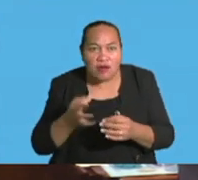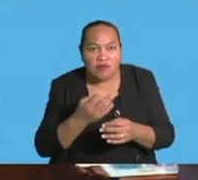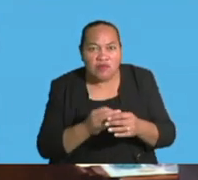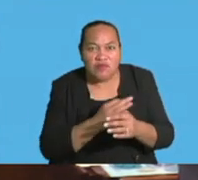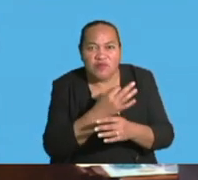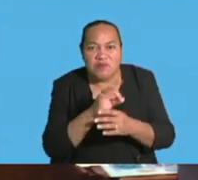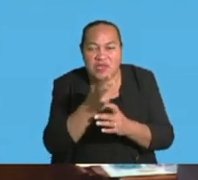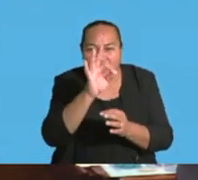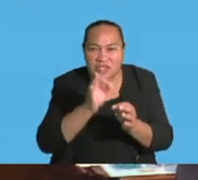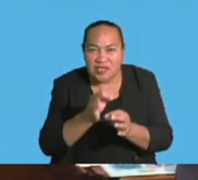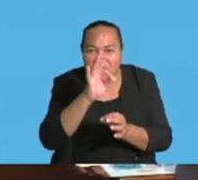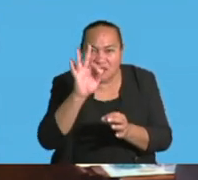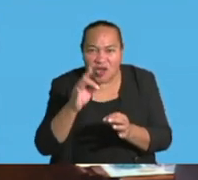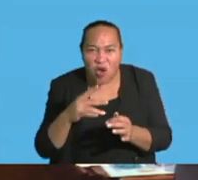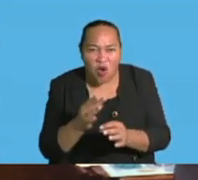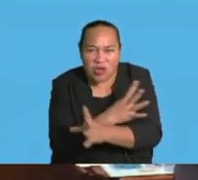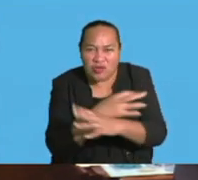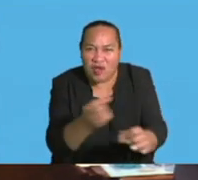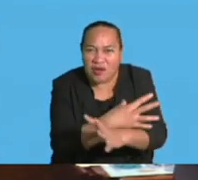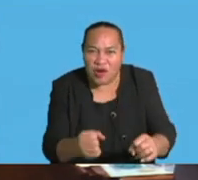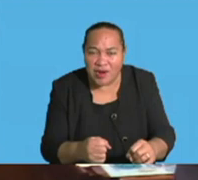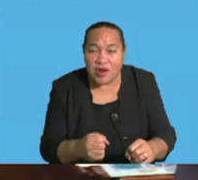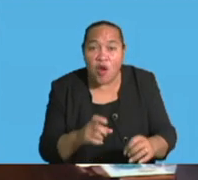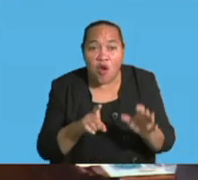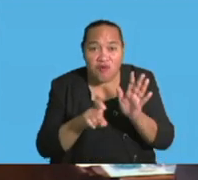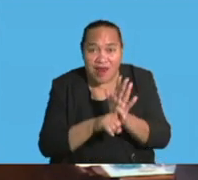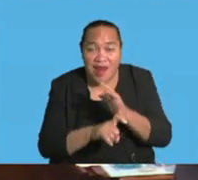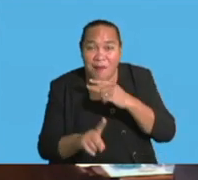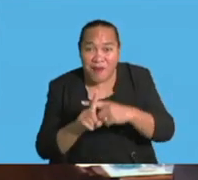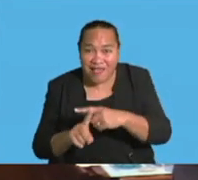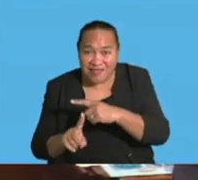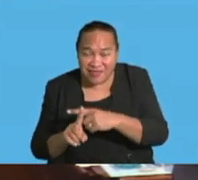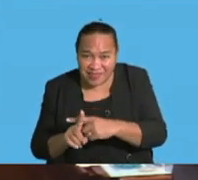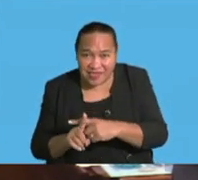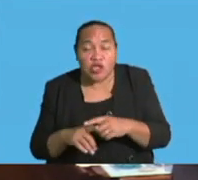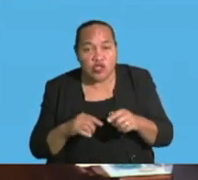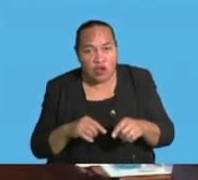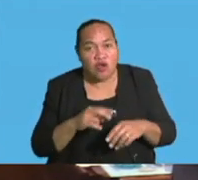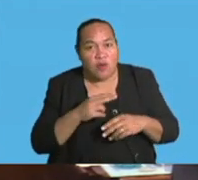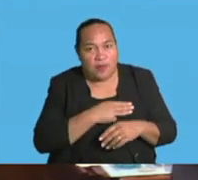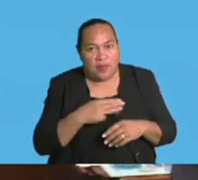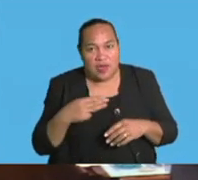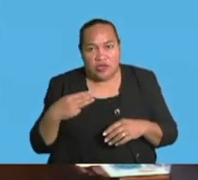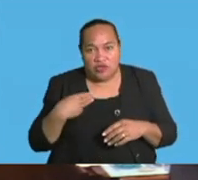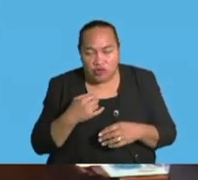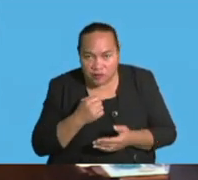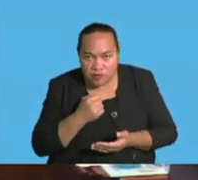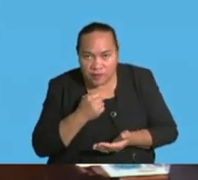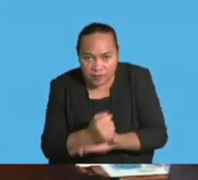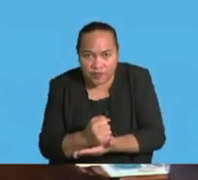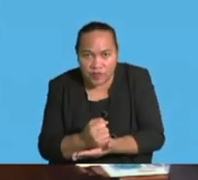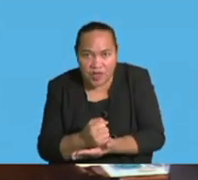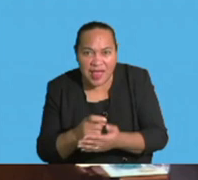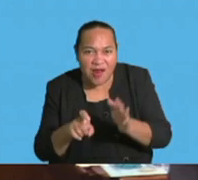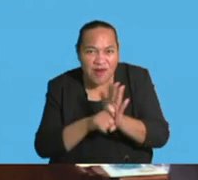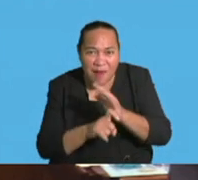and forest degradation, or REDD+. This will maintain government's commitment to Fiji's REDD+ program, which is complemented